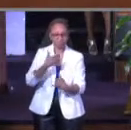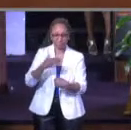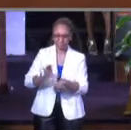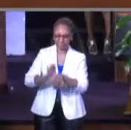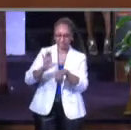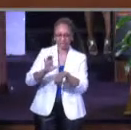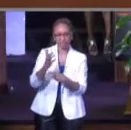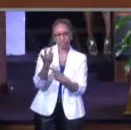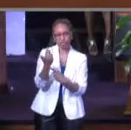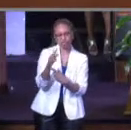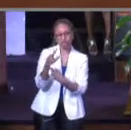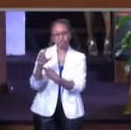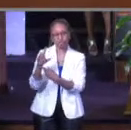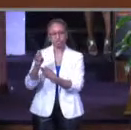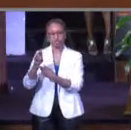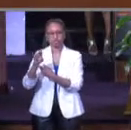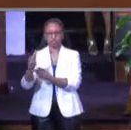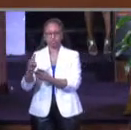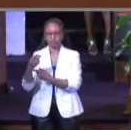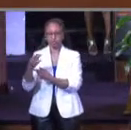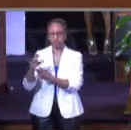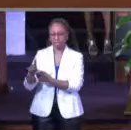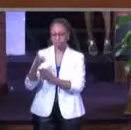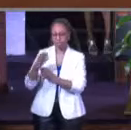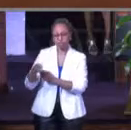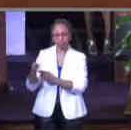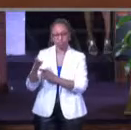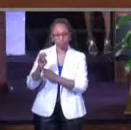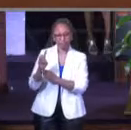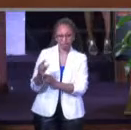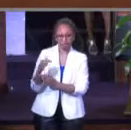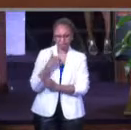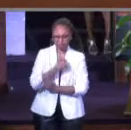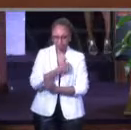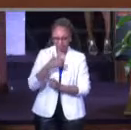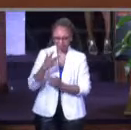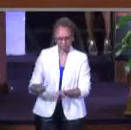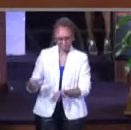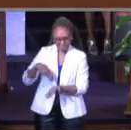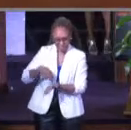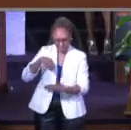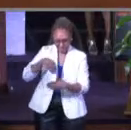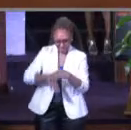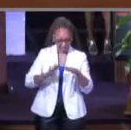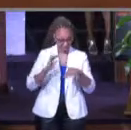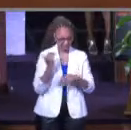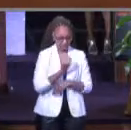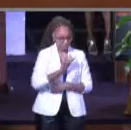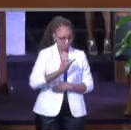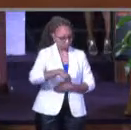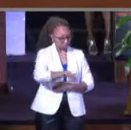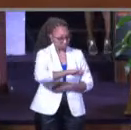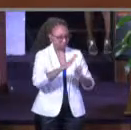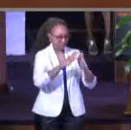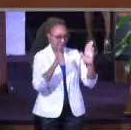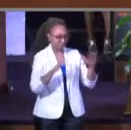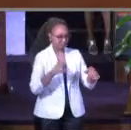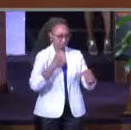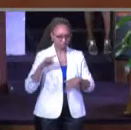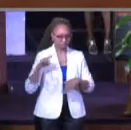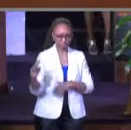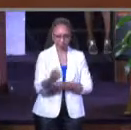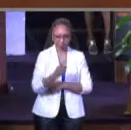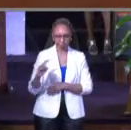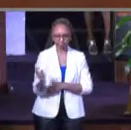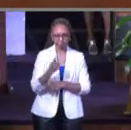at 1300 Drude Hill Avenue in Baltimore, Maryland, as we stand in our houses, as we walk around the track,